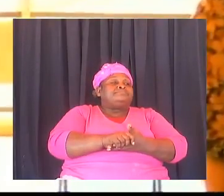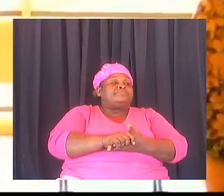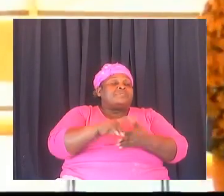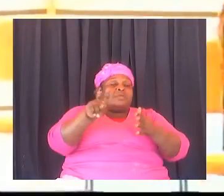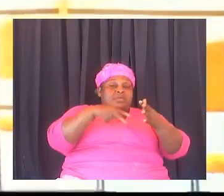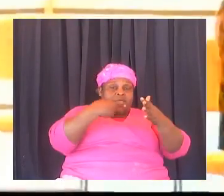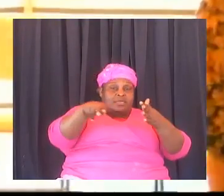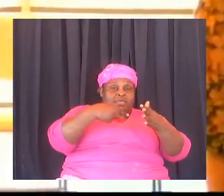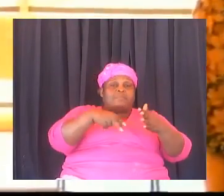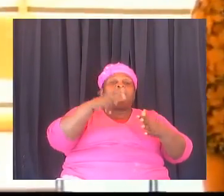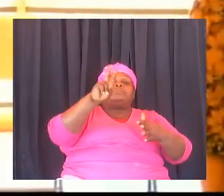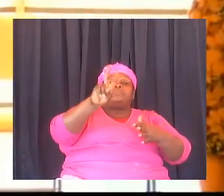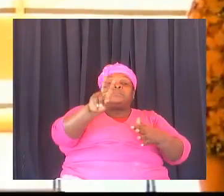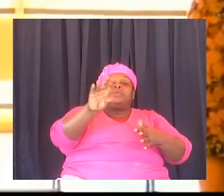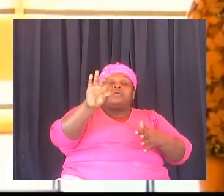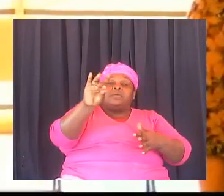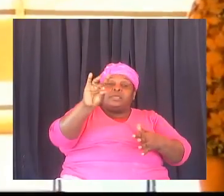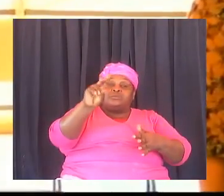Hymn 82.